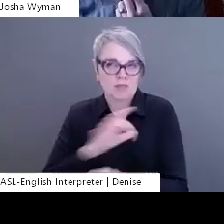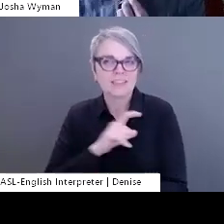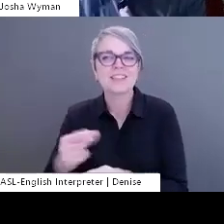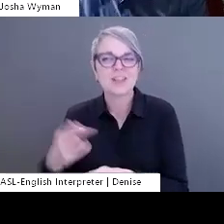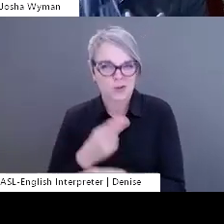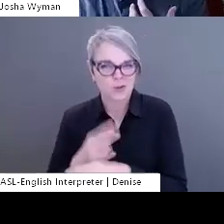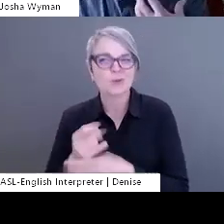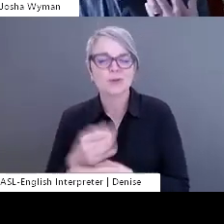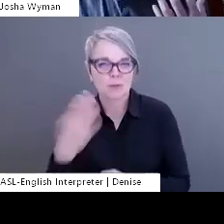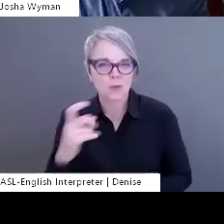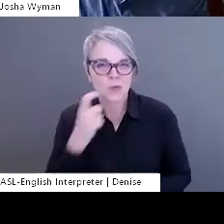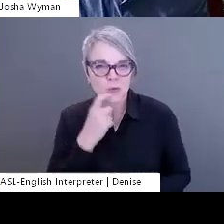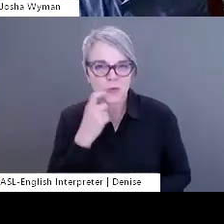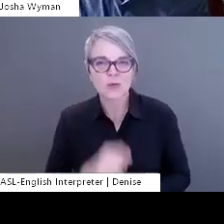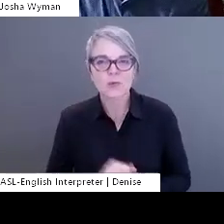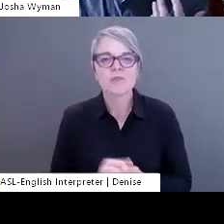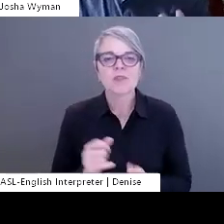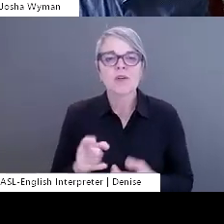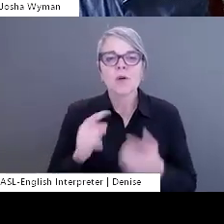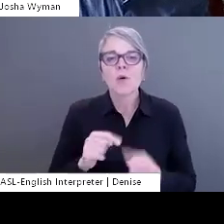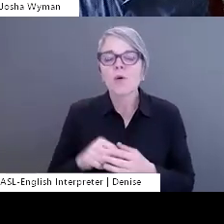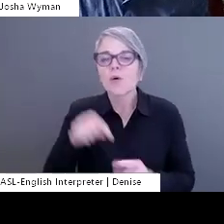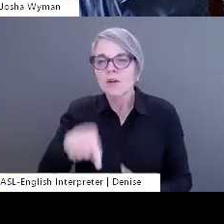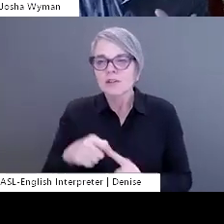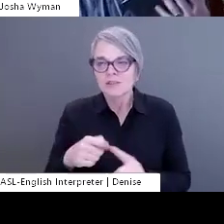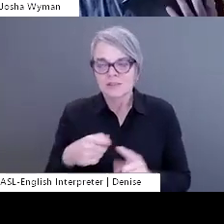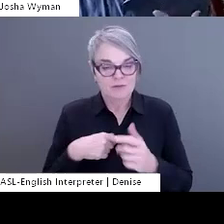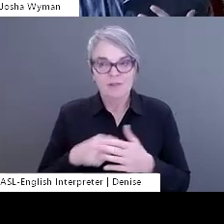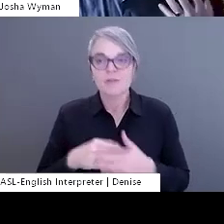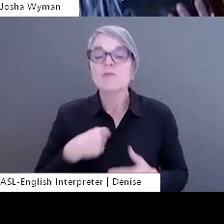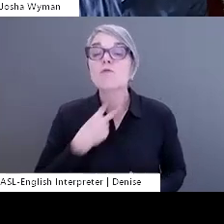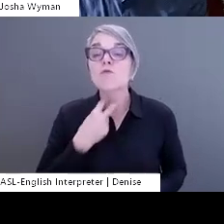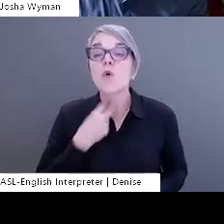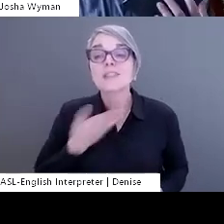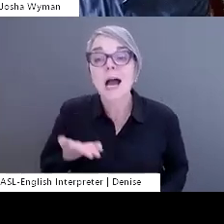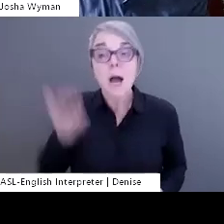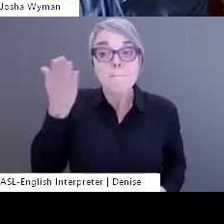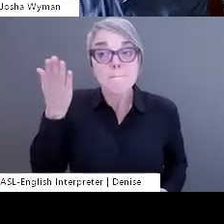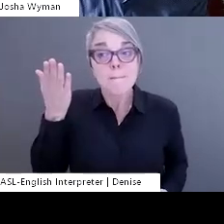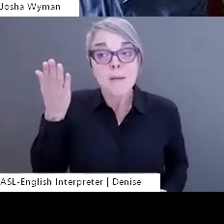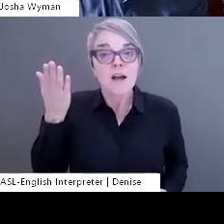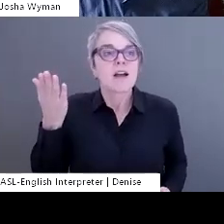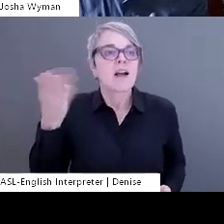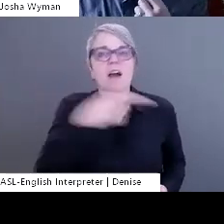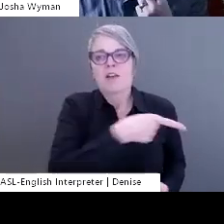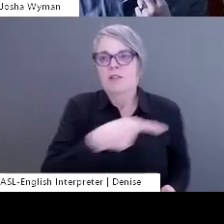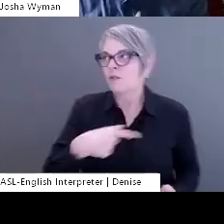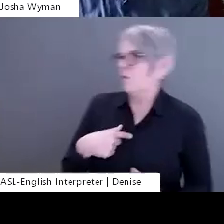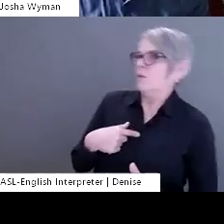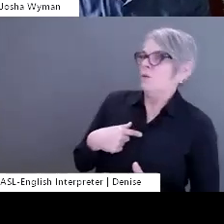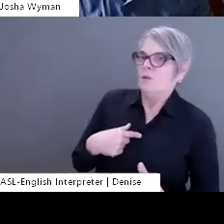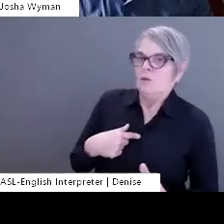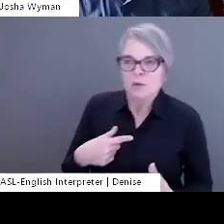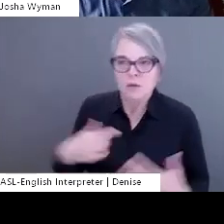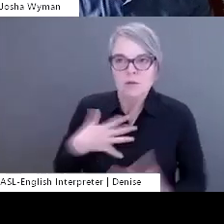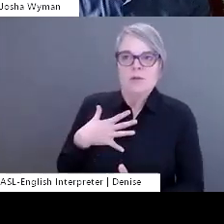are just a microphone instead of raising your voice. When you raise your voice, even though you mean well, it can be perceived as intimidating. And so even just